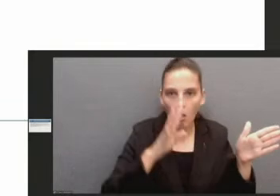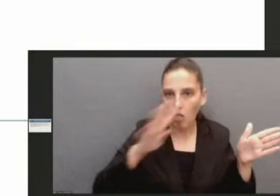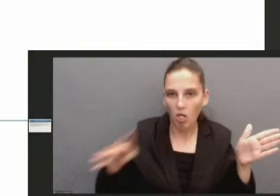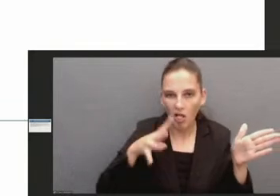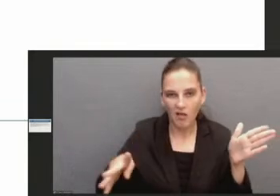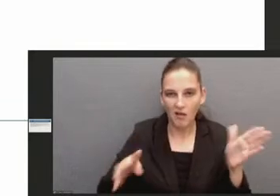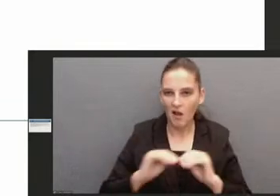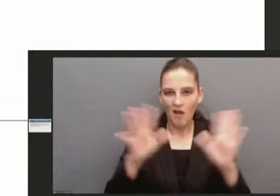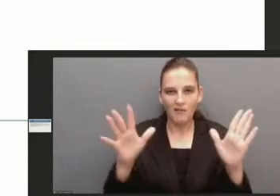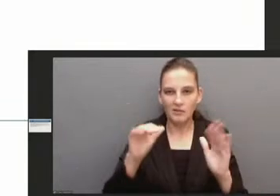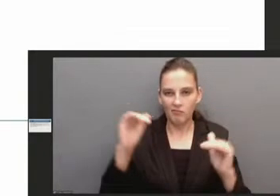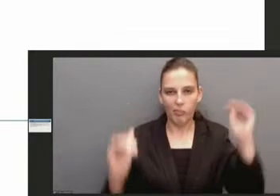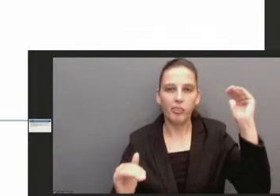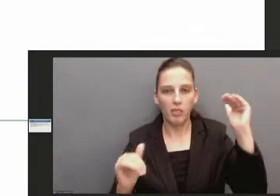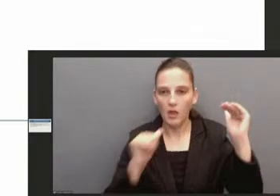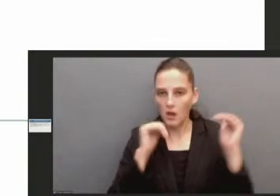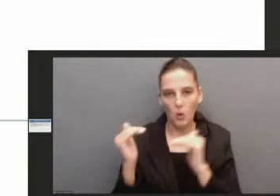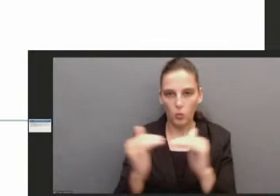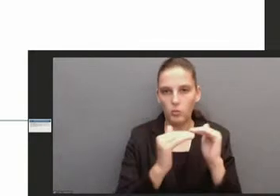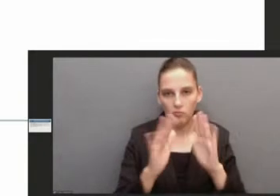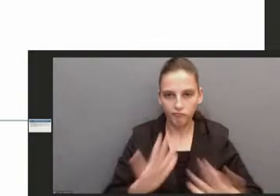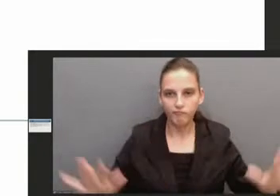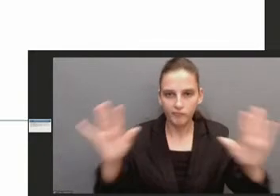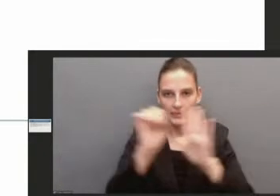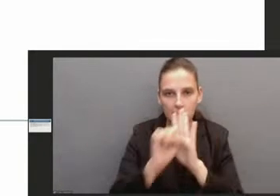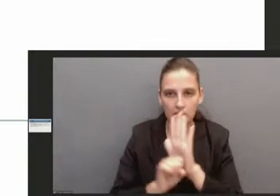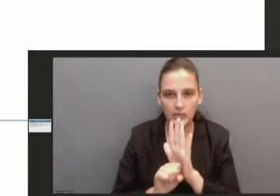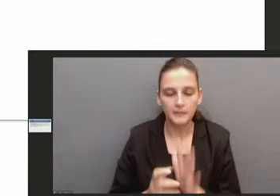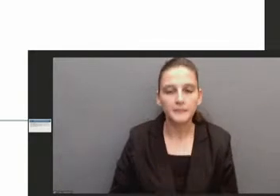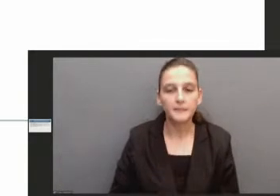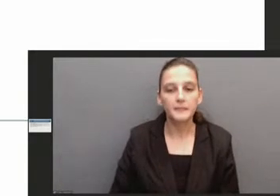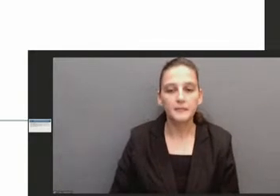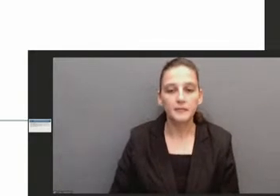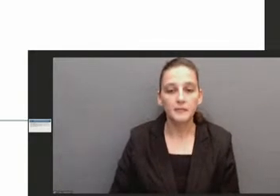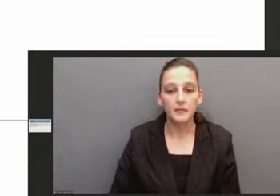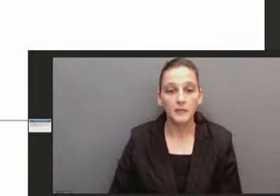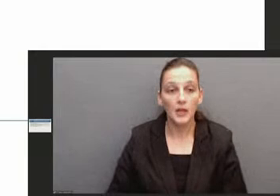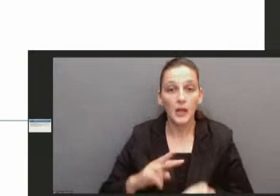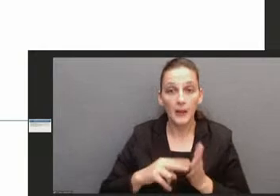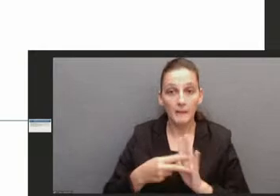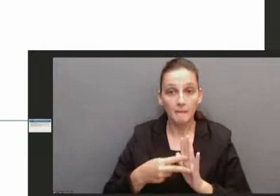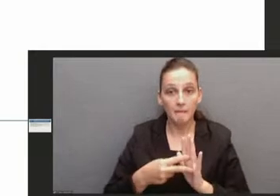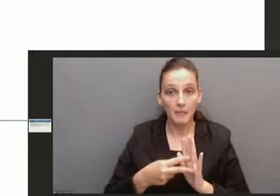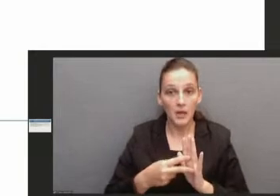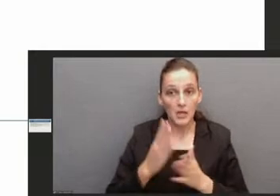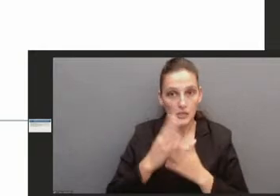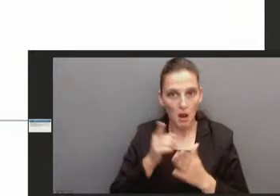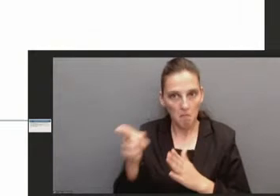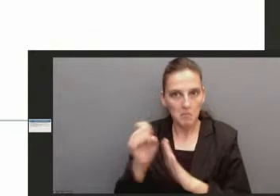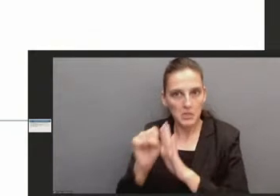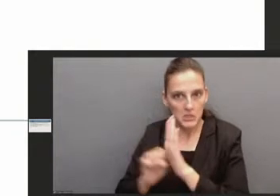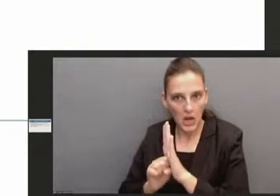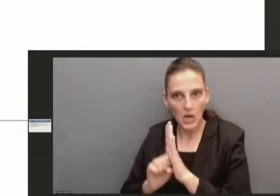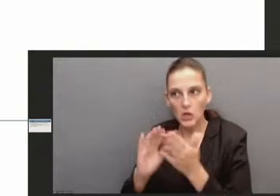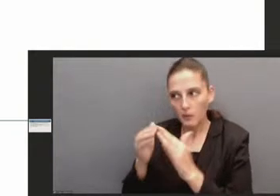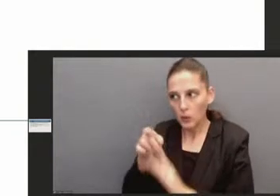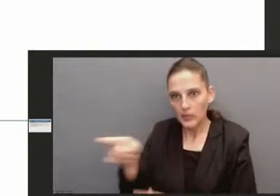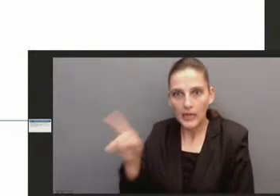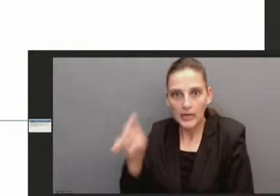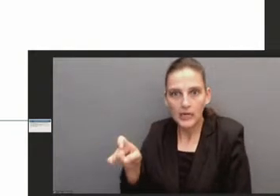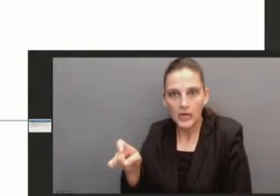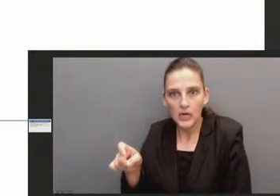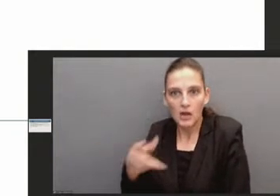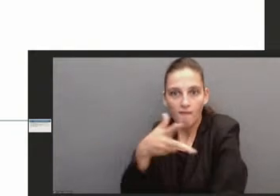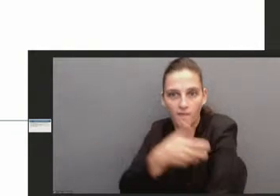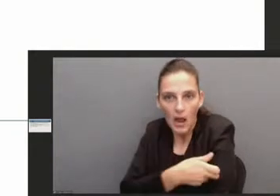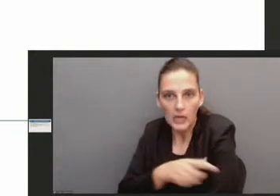several states. So what we've seen specifically is withholding vaccines and testing from communities in need, which are